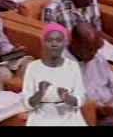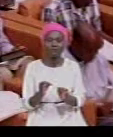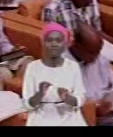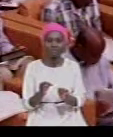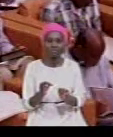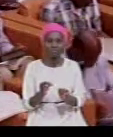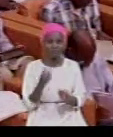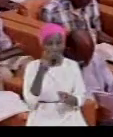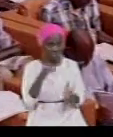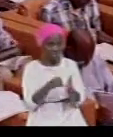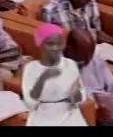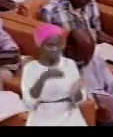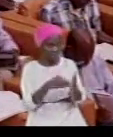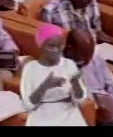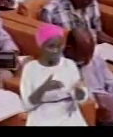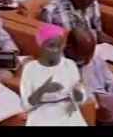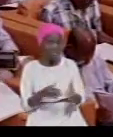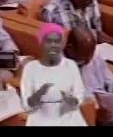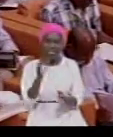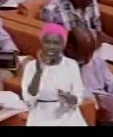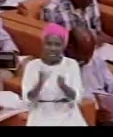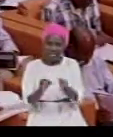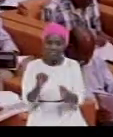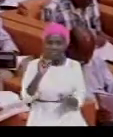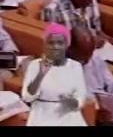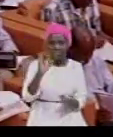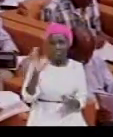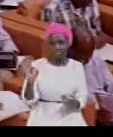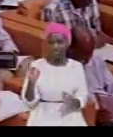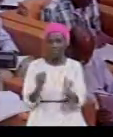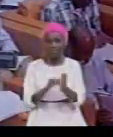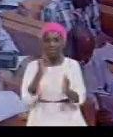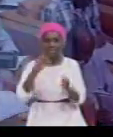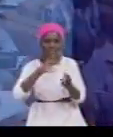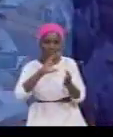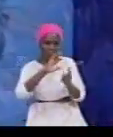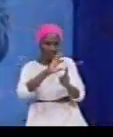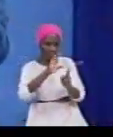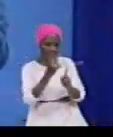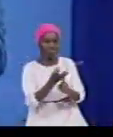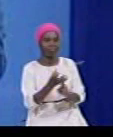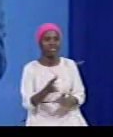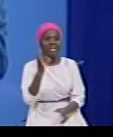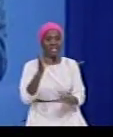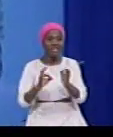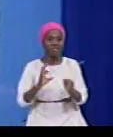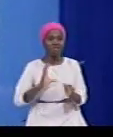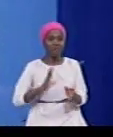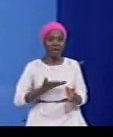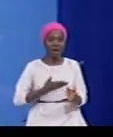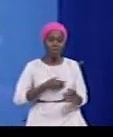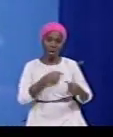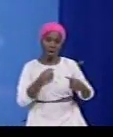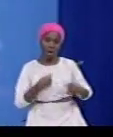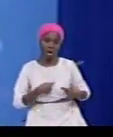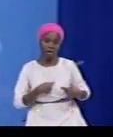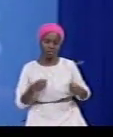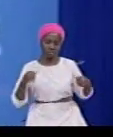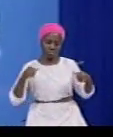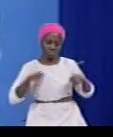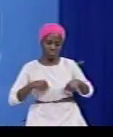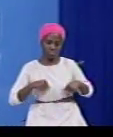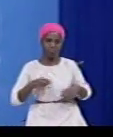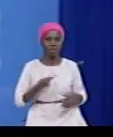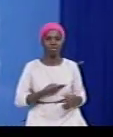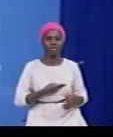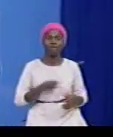if the condition, if our hearts condemn us, God is greater than